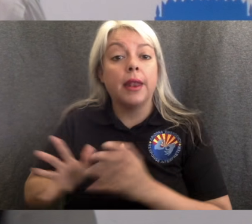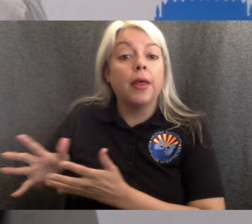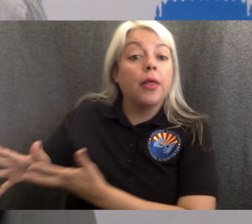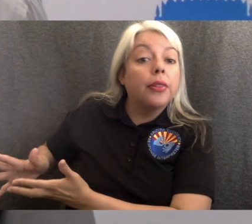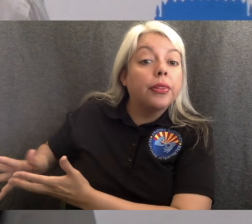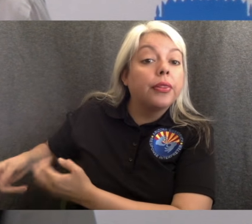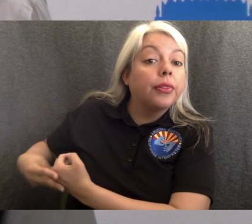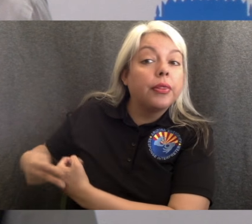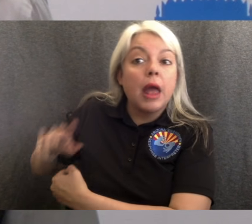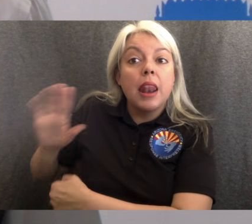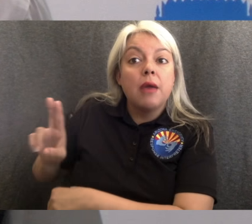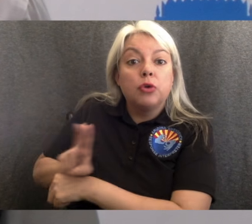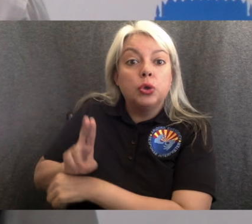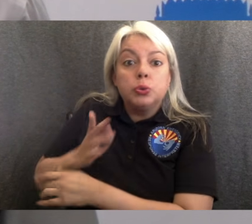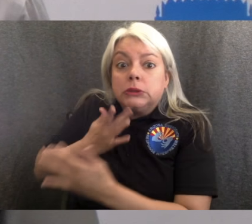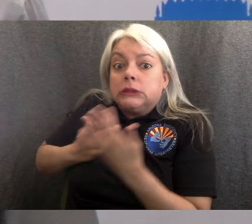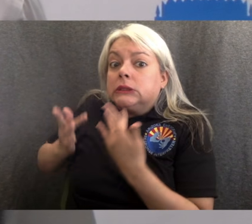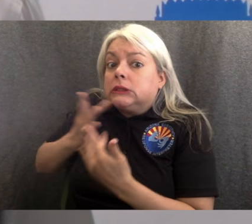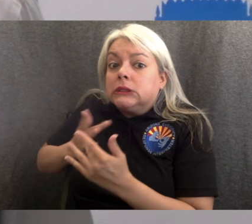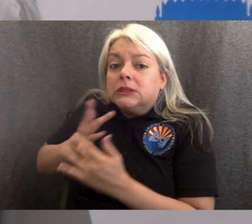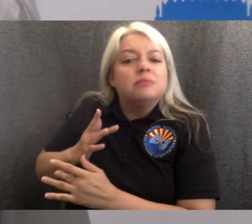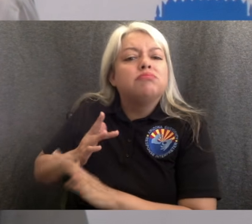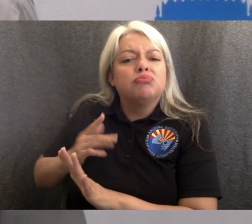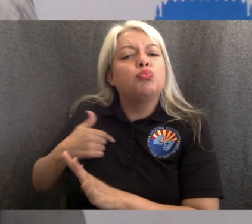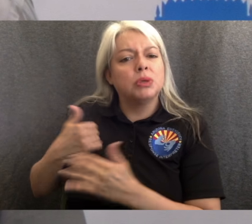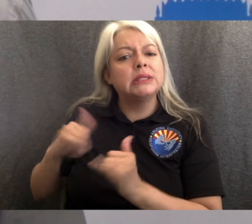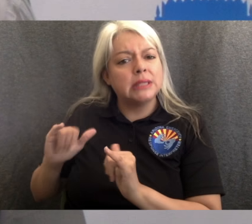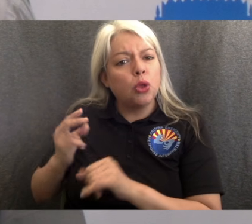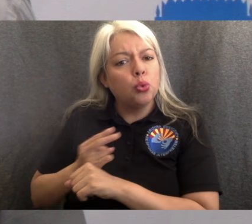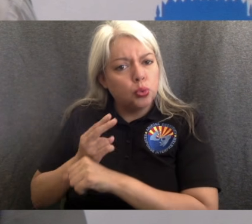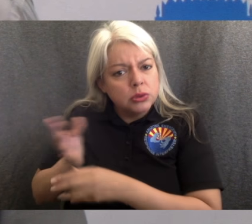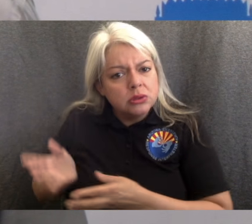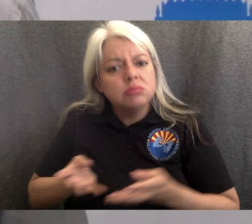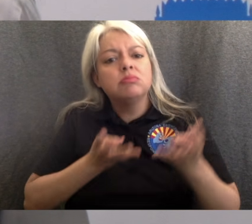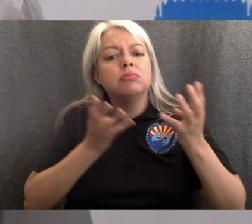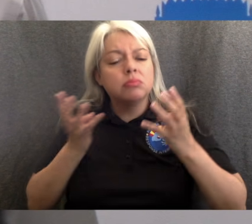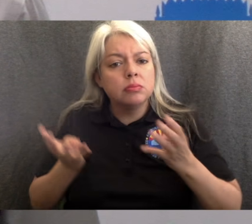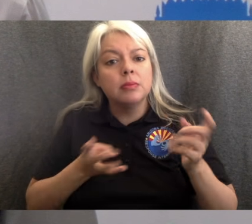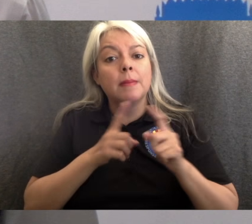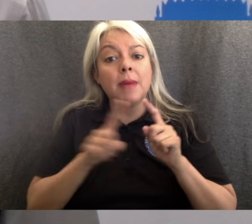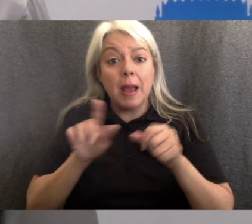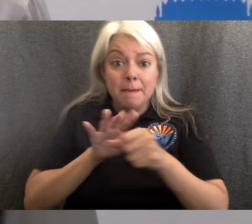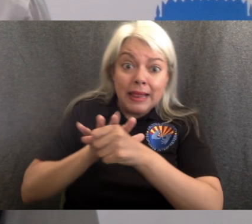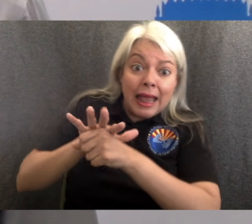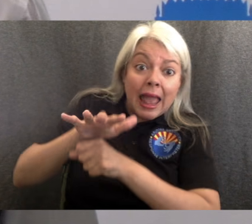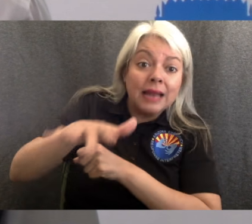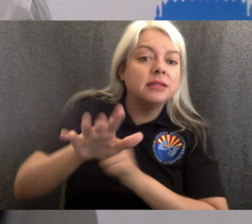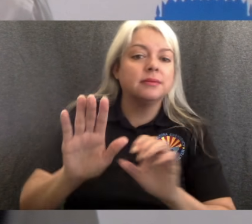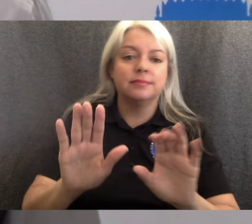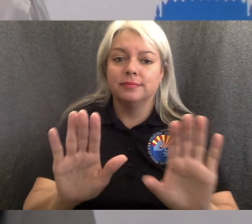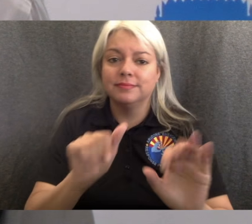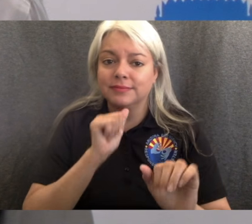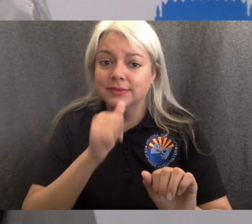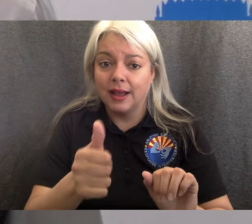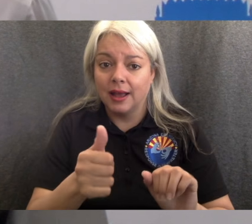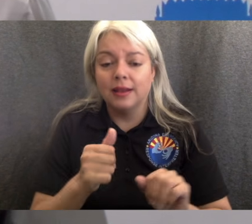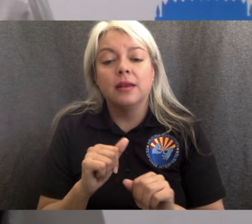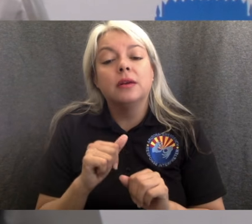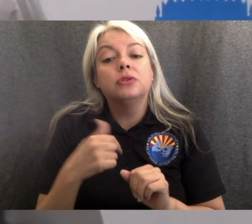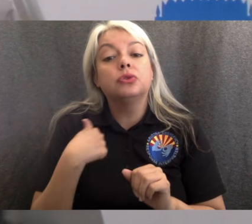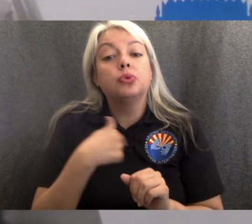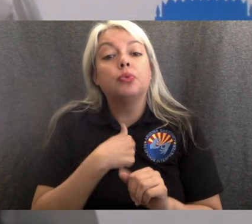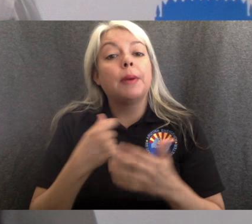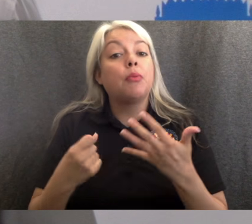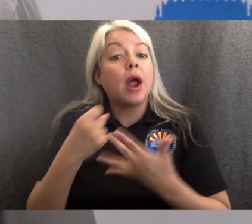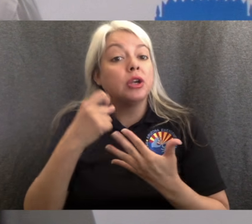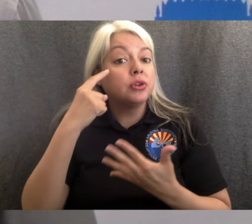somewhere unused. We still don't have all the test kits we want here. We are prioritizing those we get for